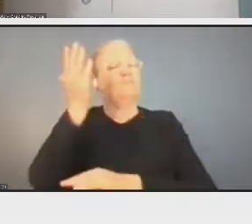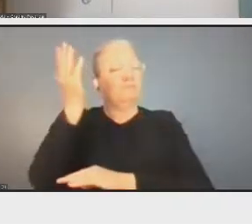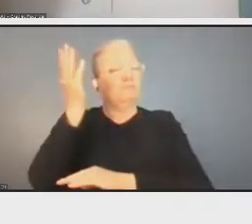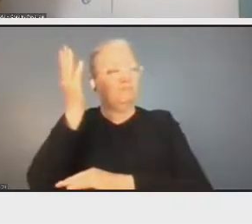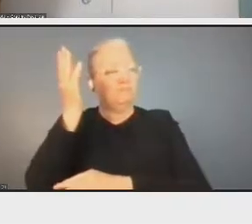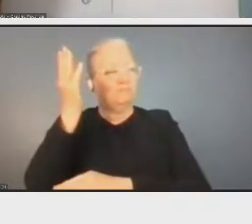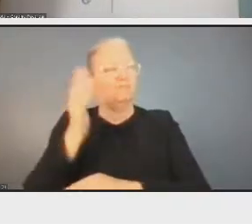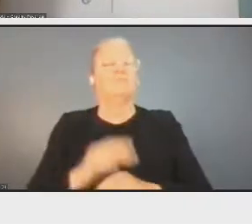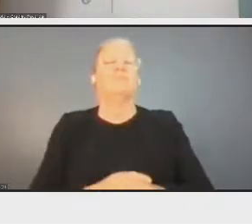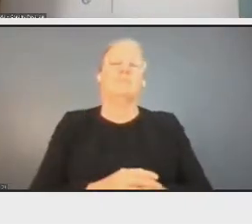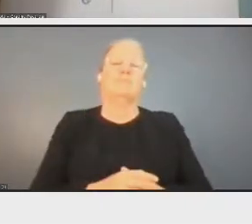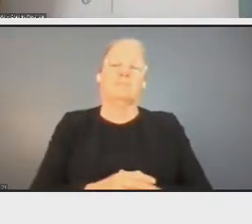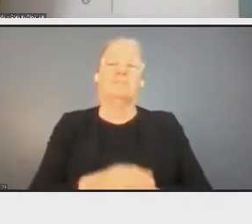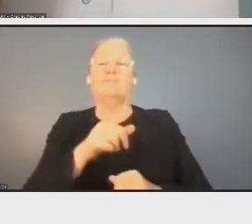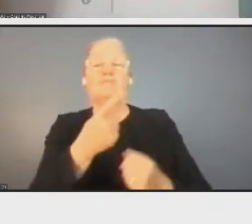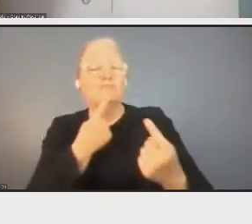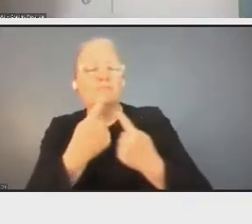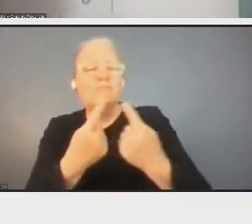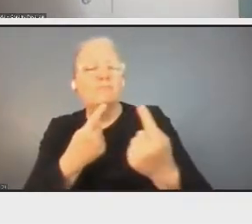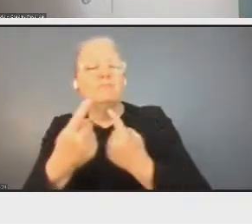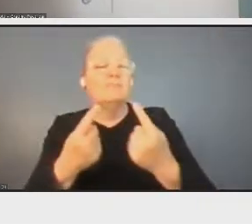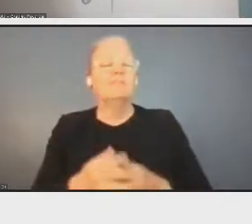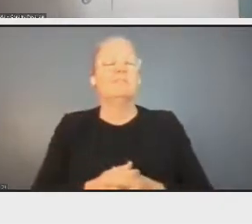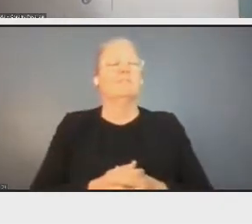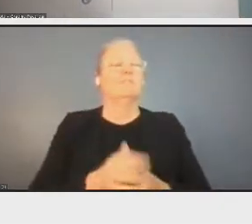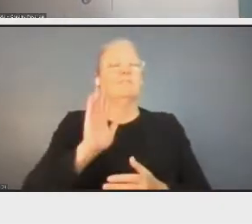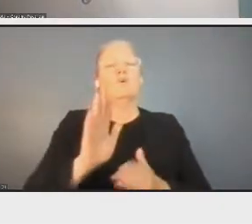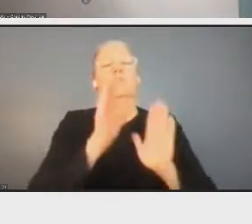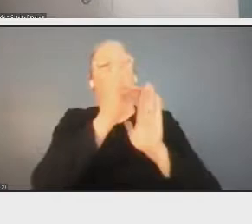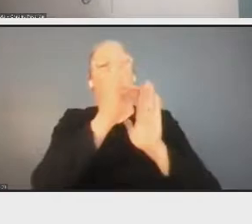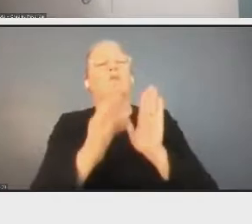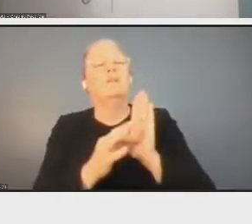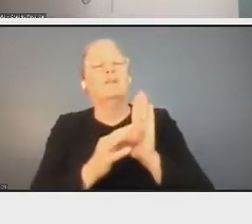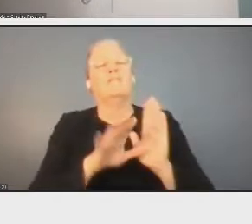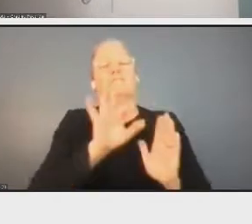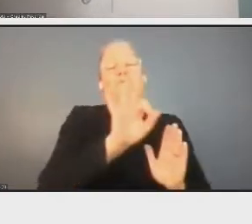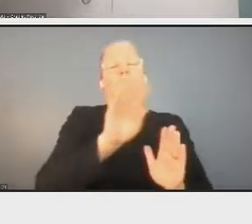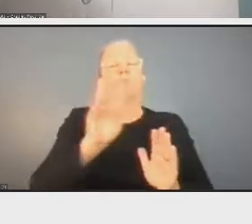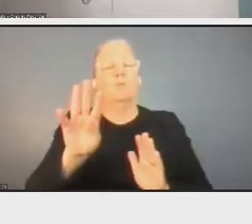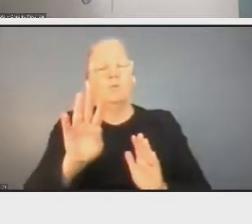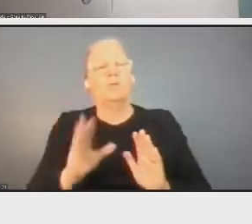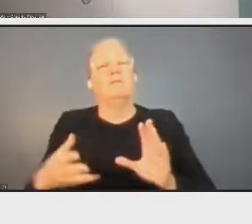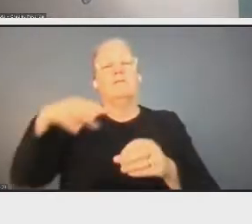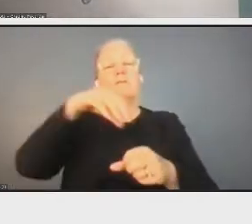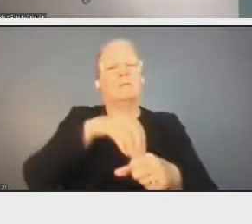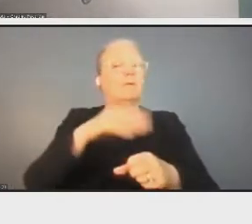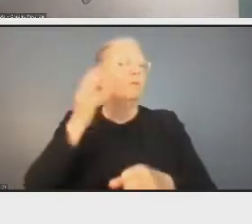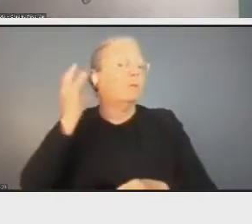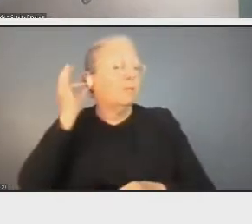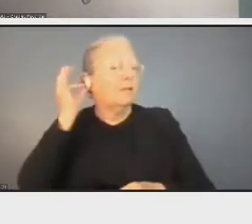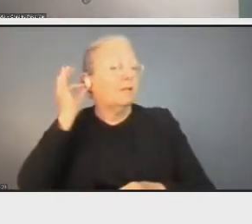words about the policy framework to include women in